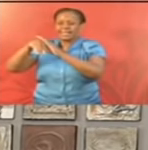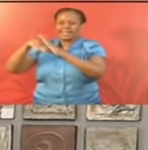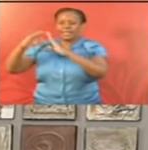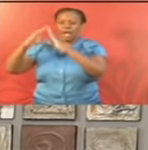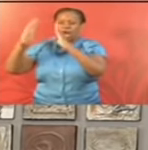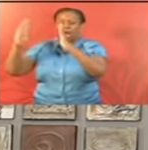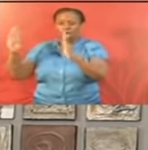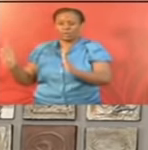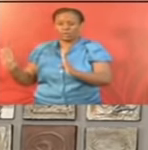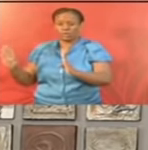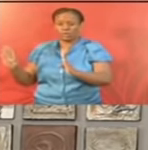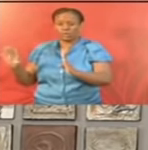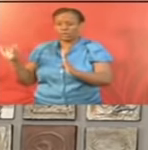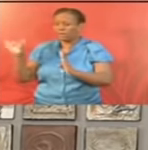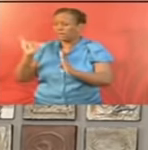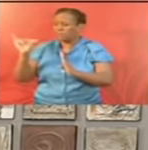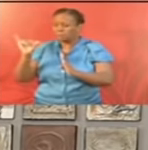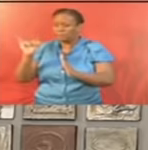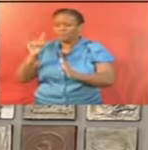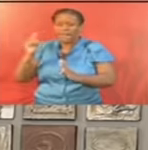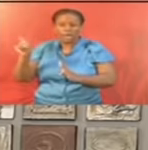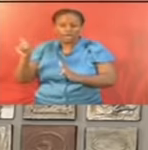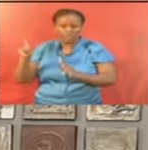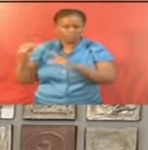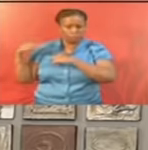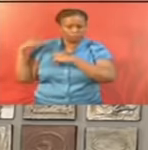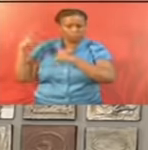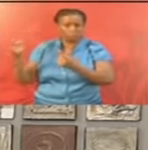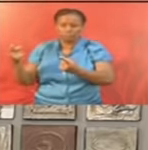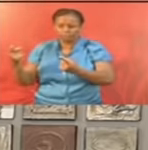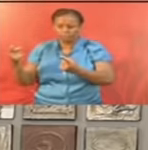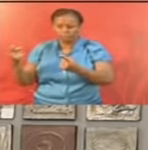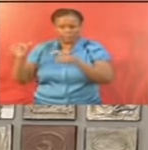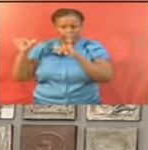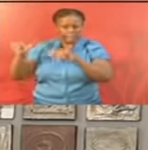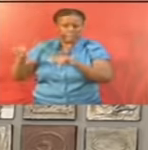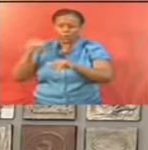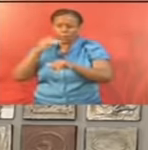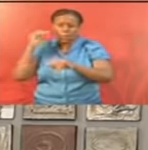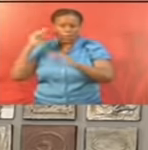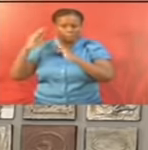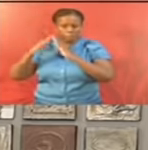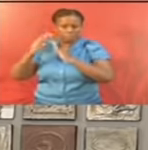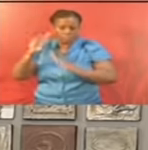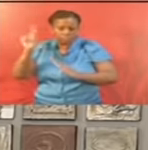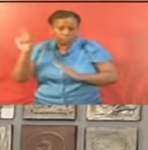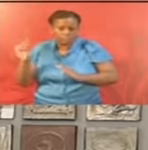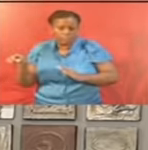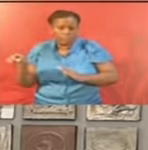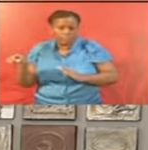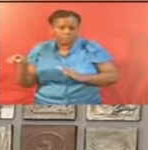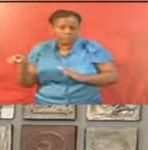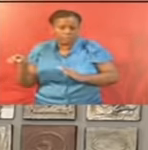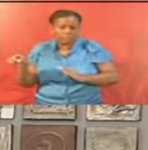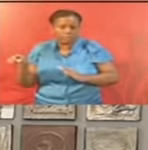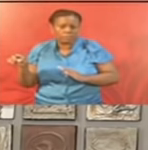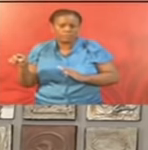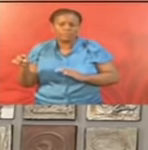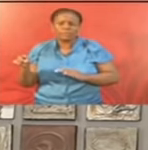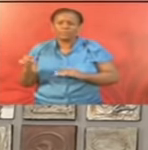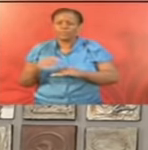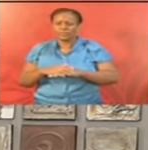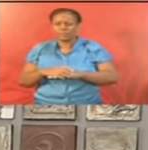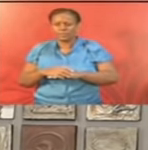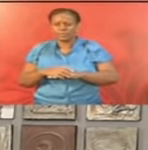done. Generally, the answer we get is that verbally there has been compliance. We have had one or two reports